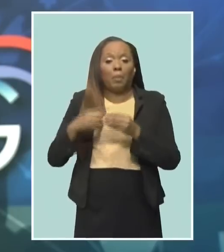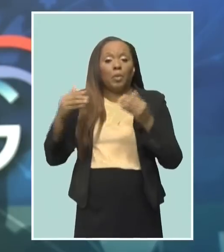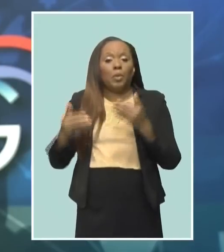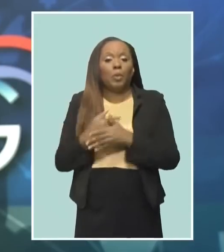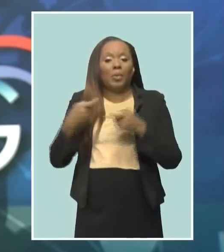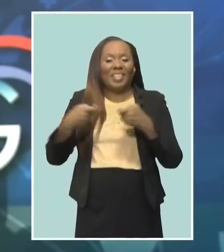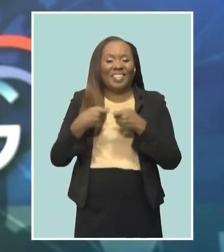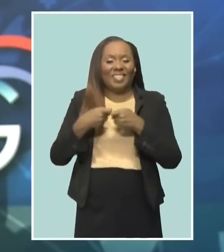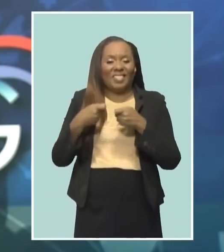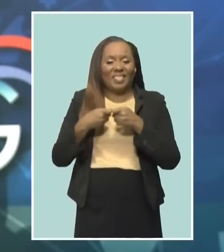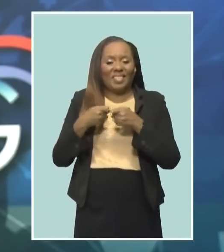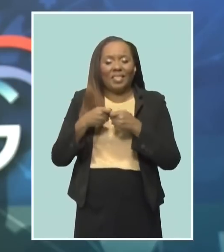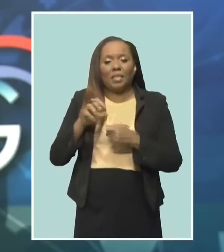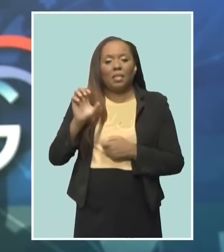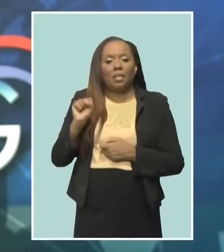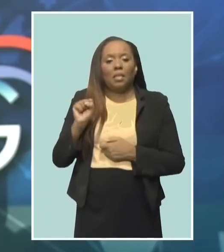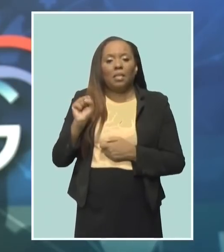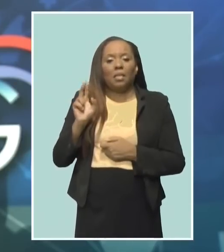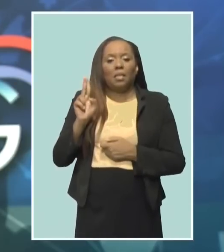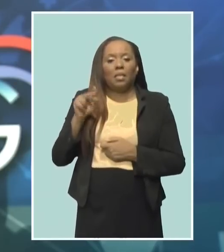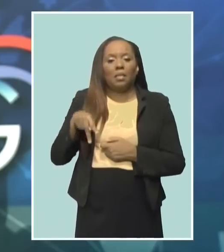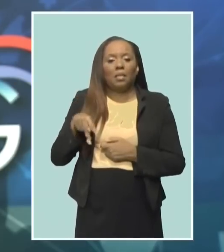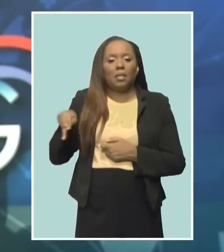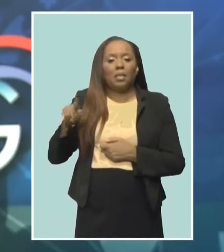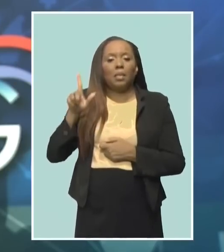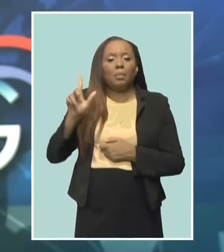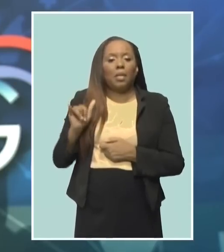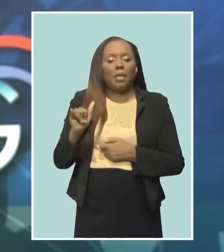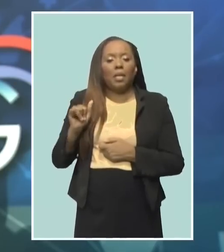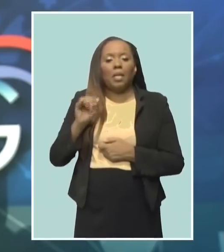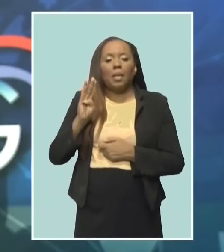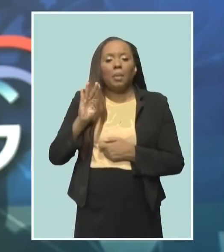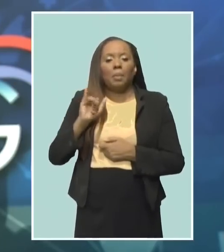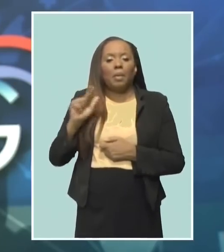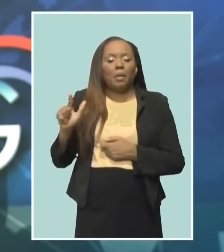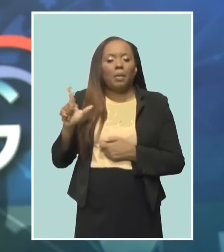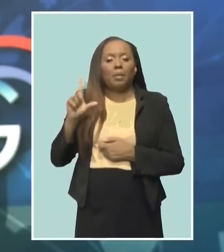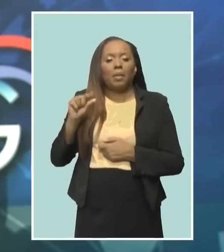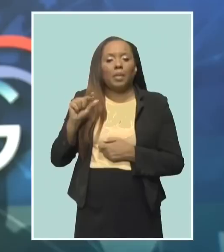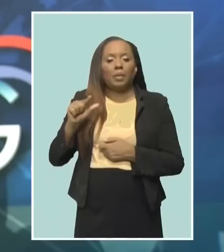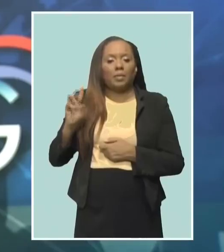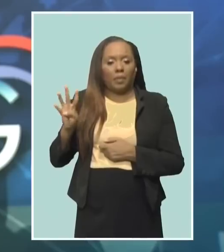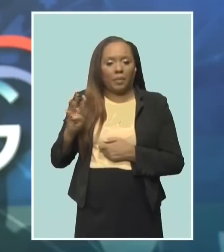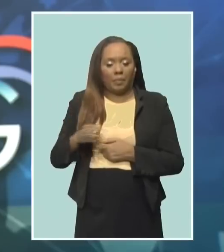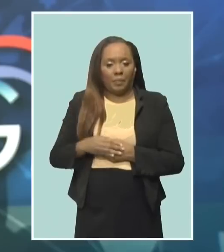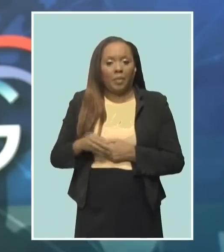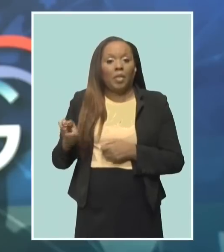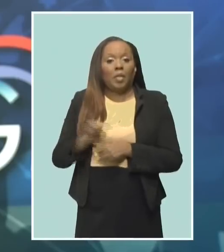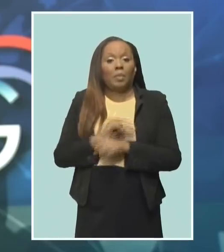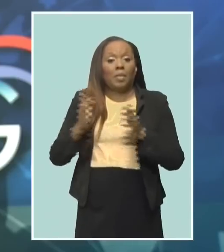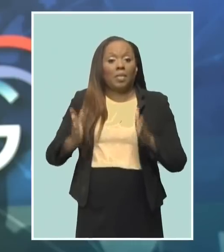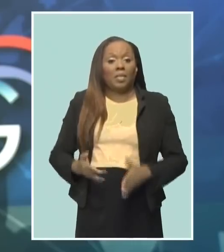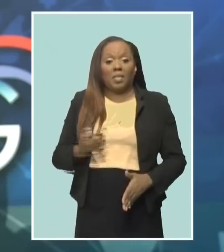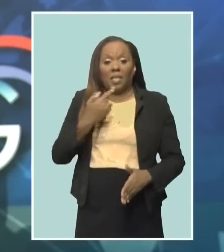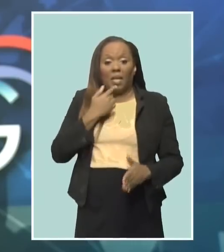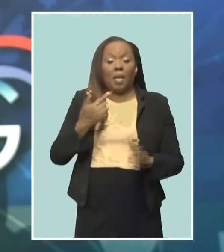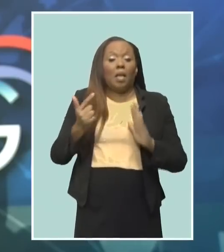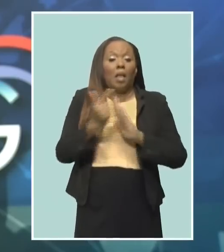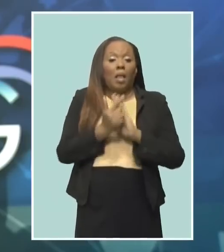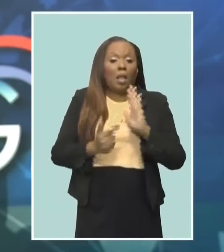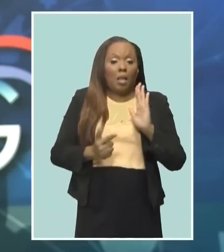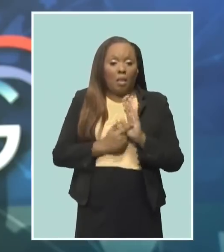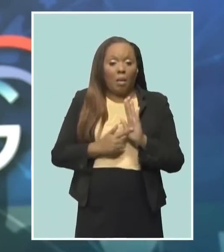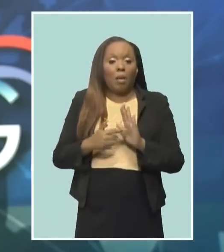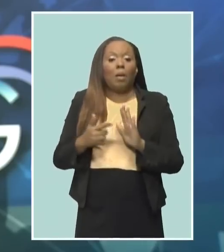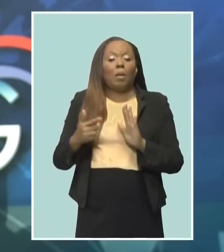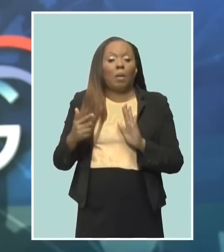off debate in Parliament this morning on the new Electricity Supply Bill 2024, Minister Simmons said the law is meant to